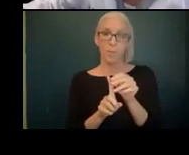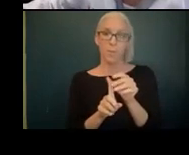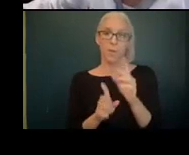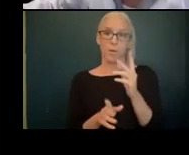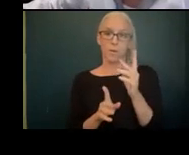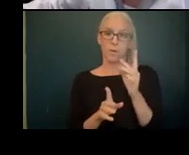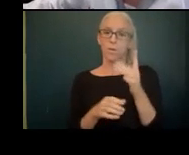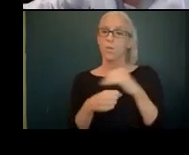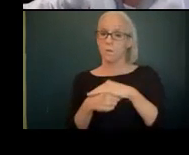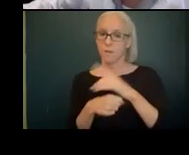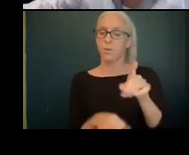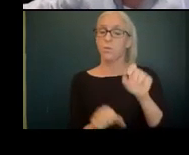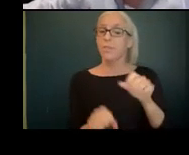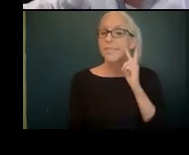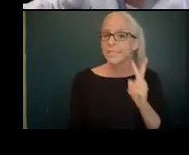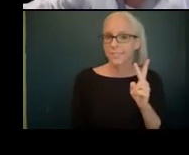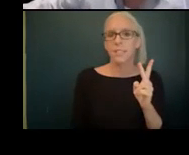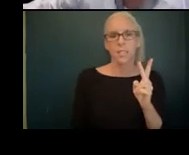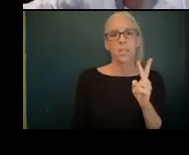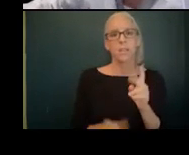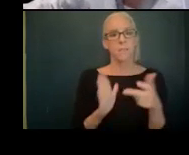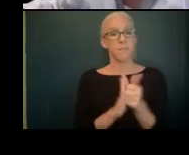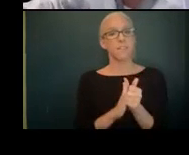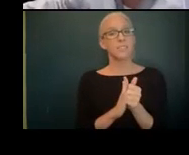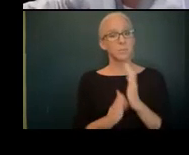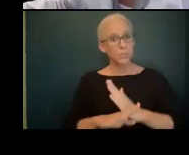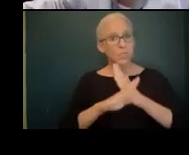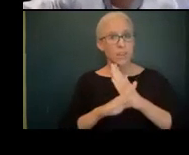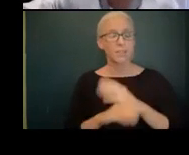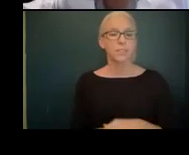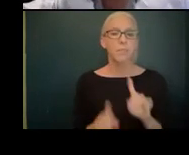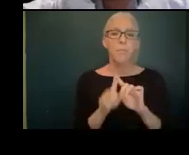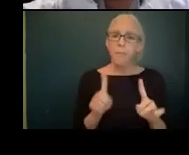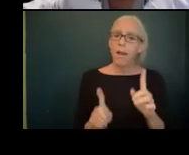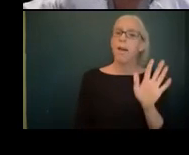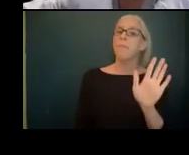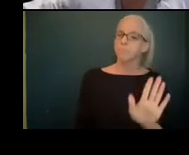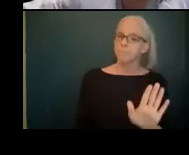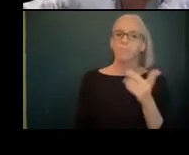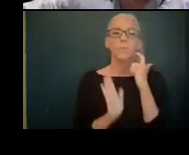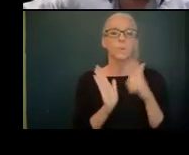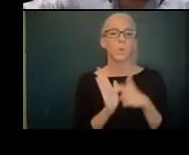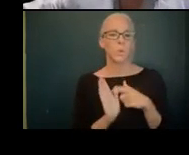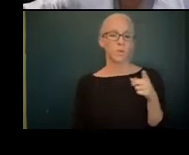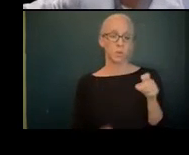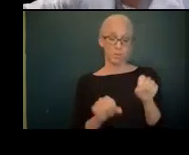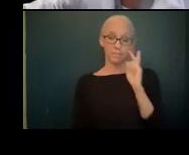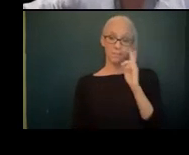do see how well the vaccine protective effect is. However, one thing we did start to notice, if you see here,